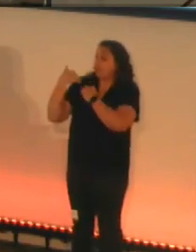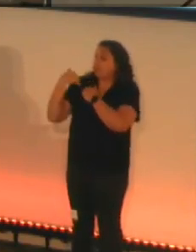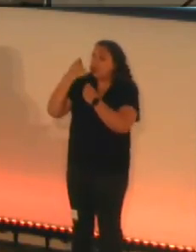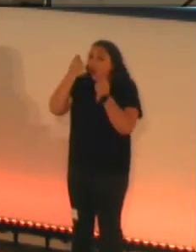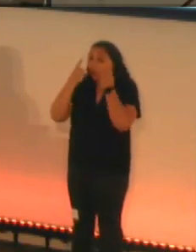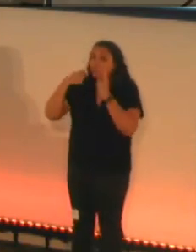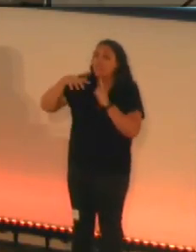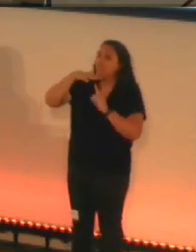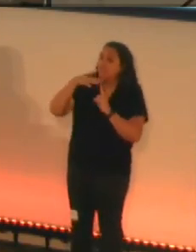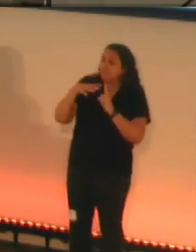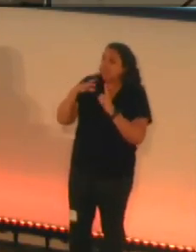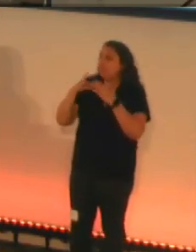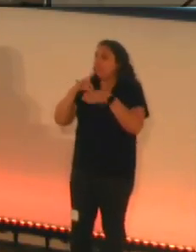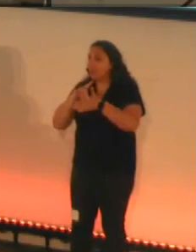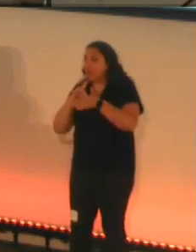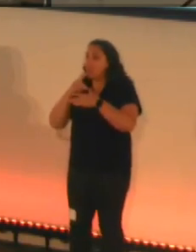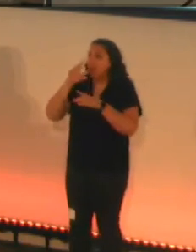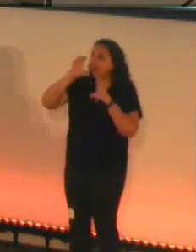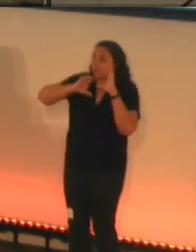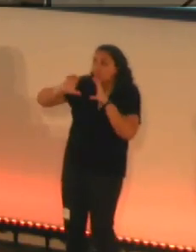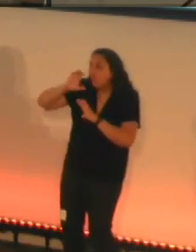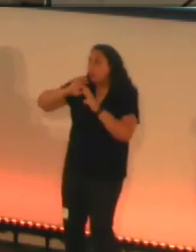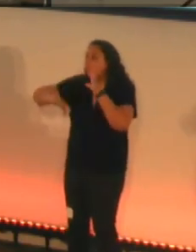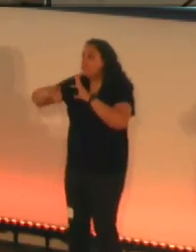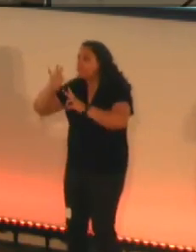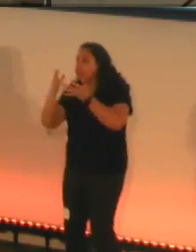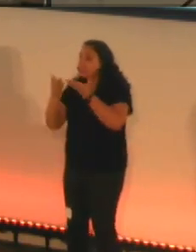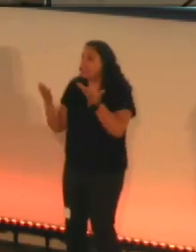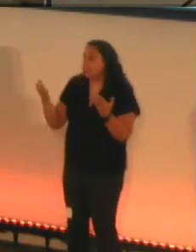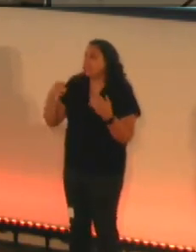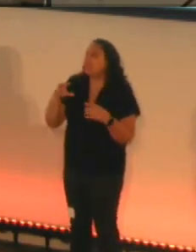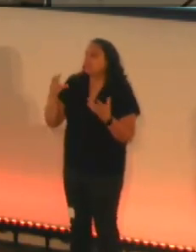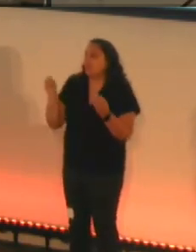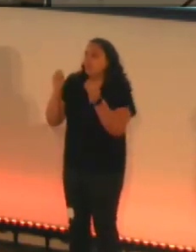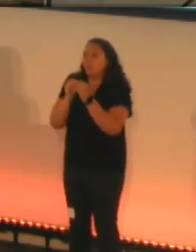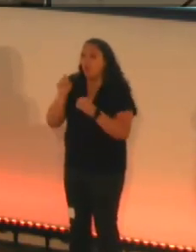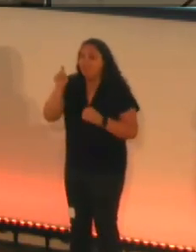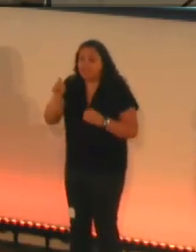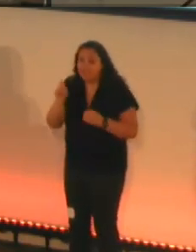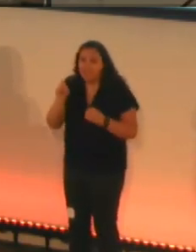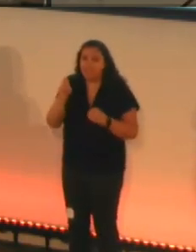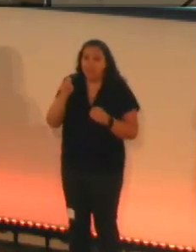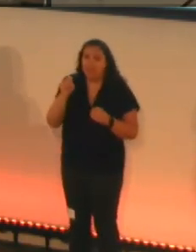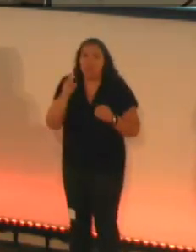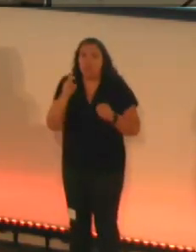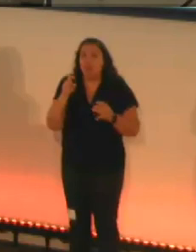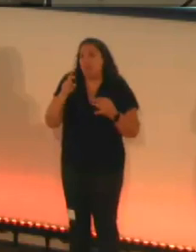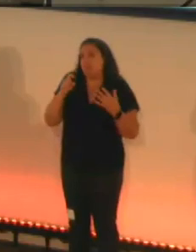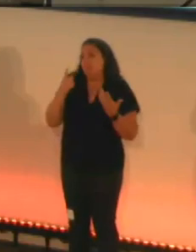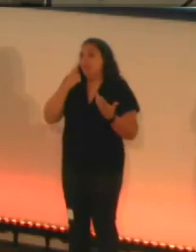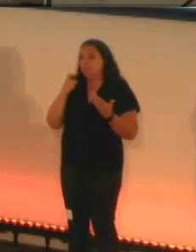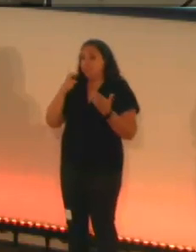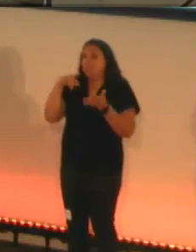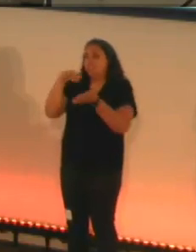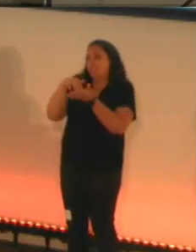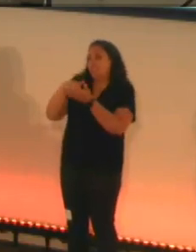of understanding its content and exploring it and finding objects. So there was a lot more of a need, probably just by this study's